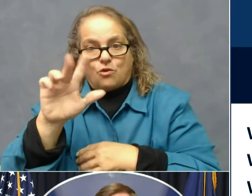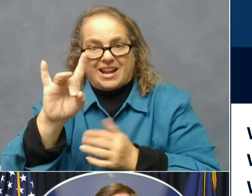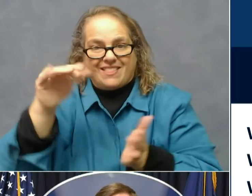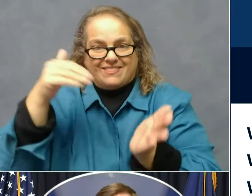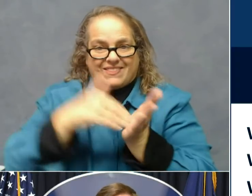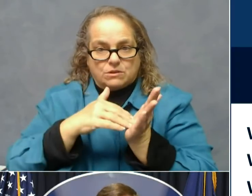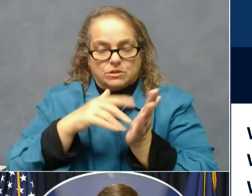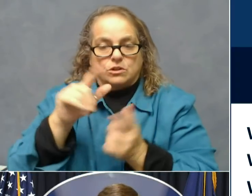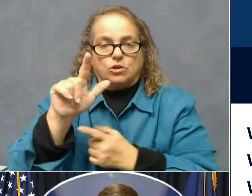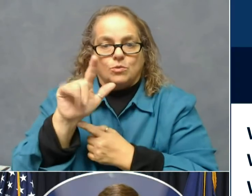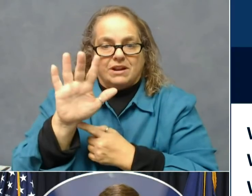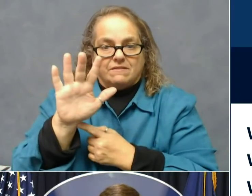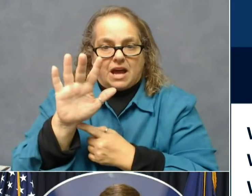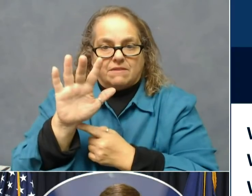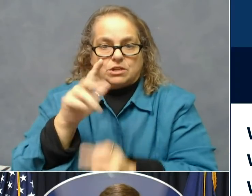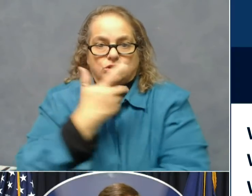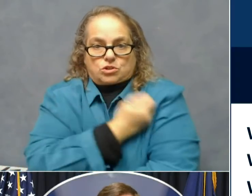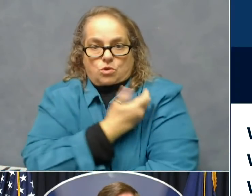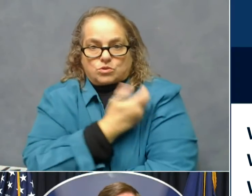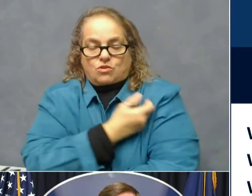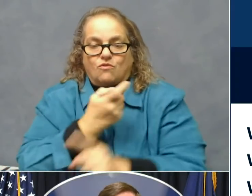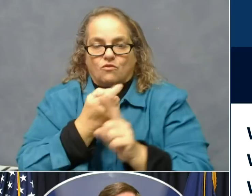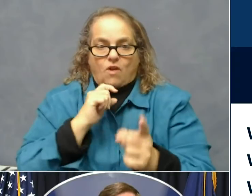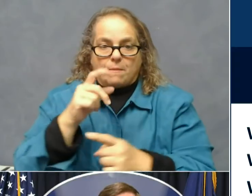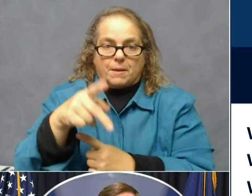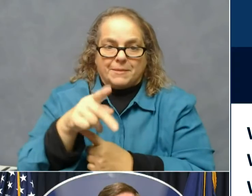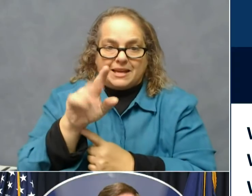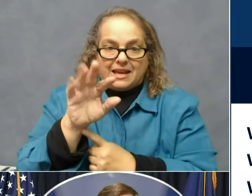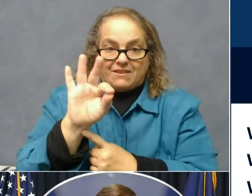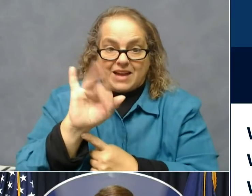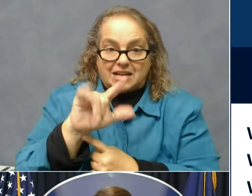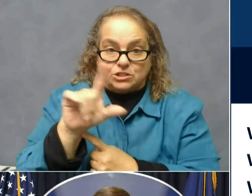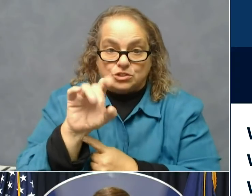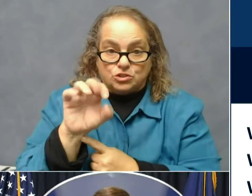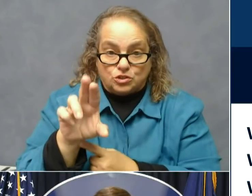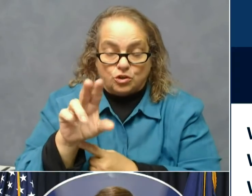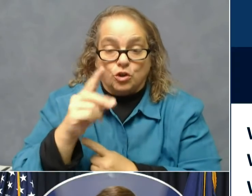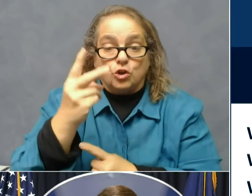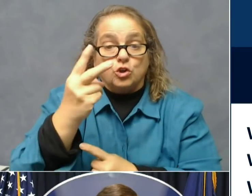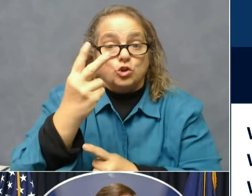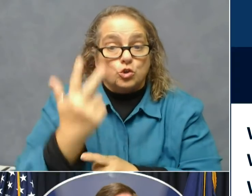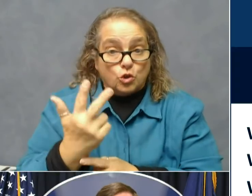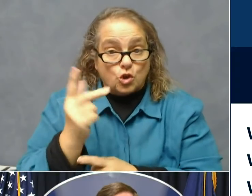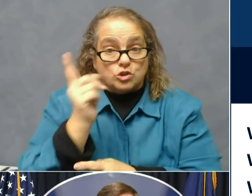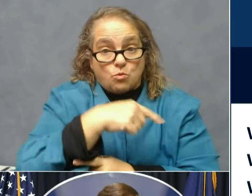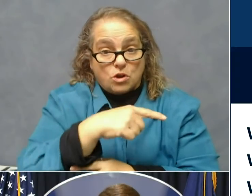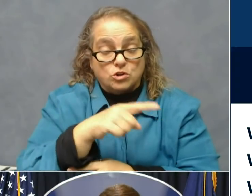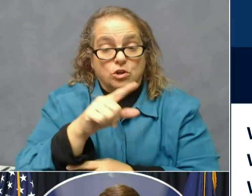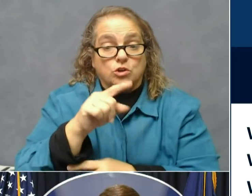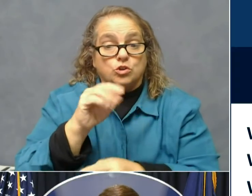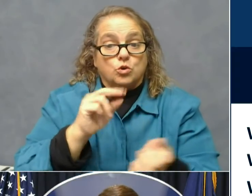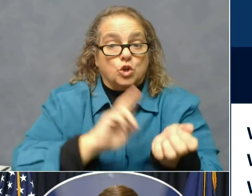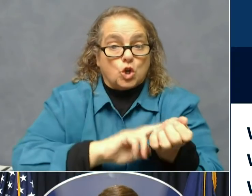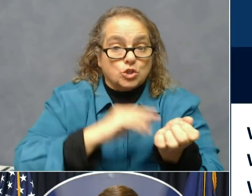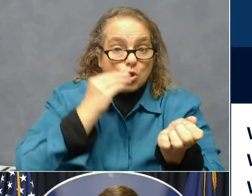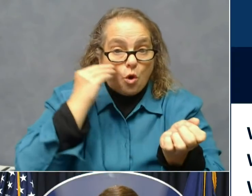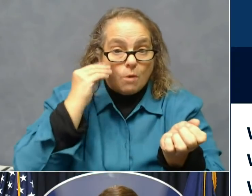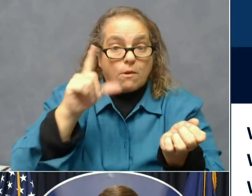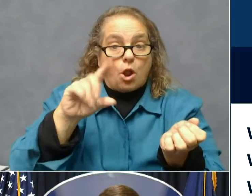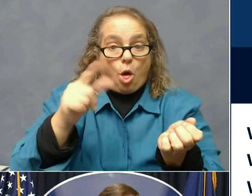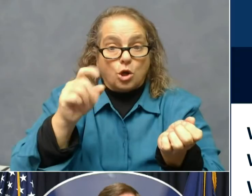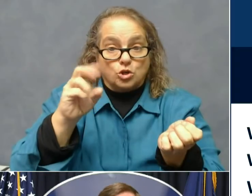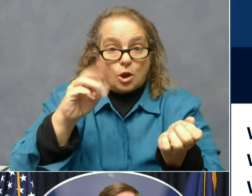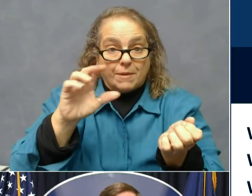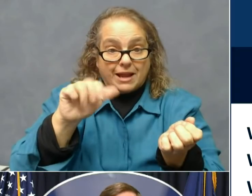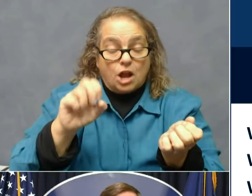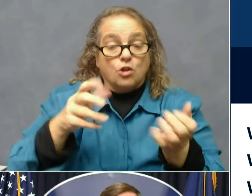38,025 doses from Pfizer. About 2/3 of that went to long-term care, and the rest went to those 11 hospitals. So